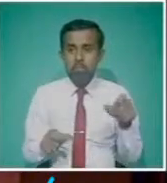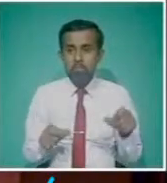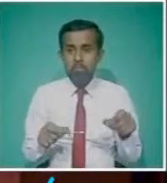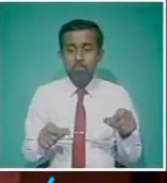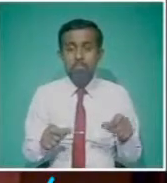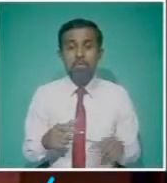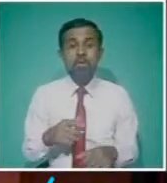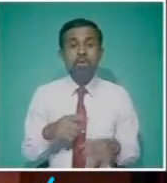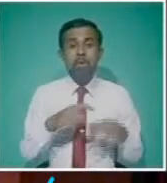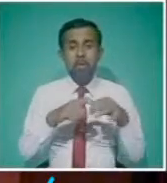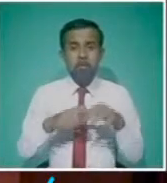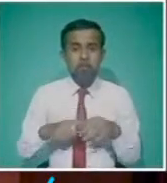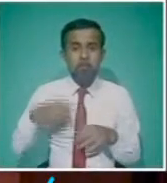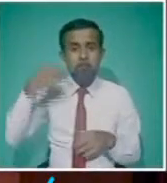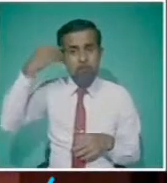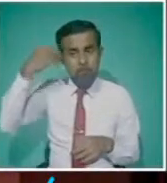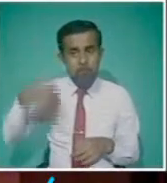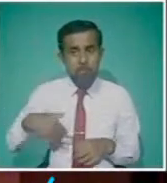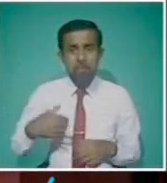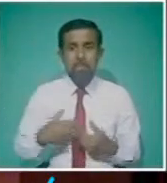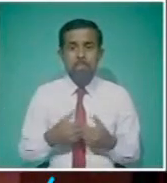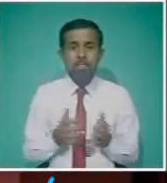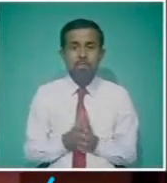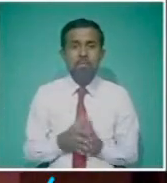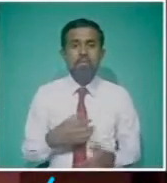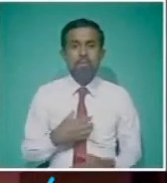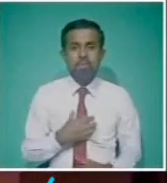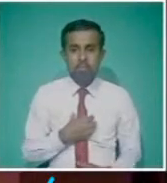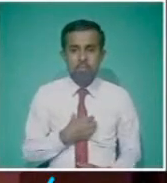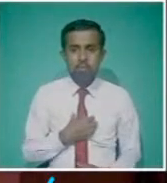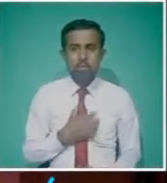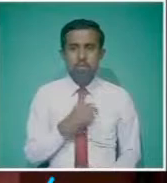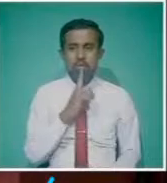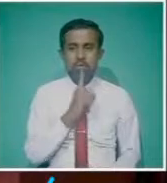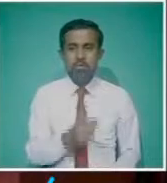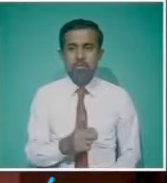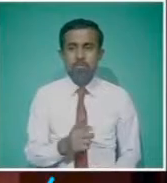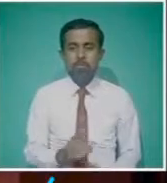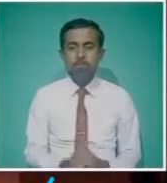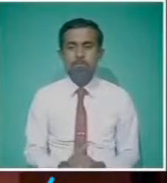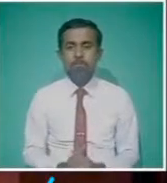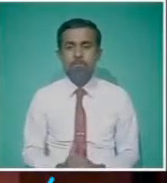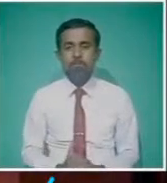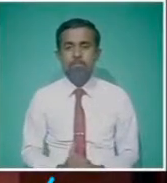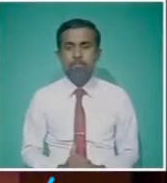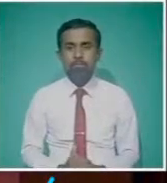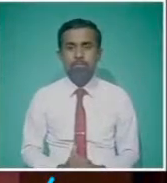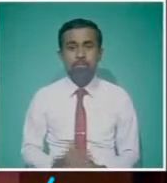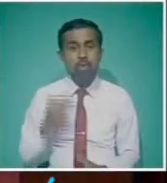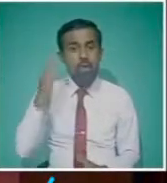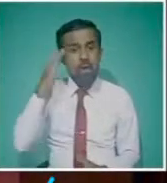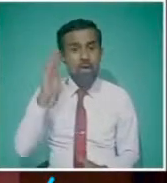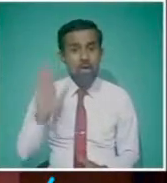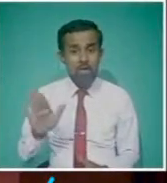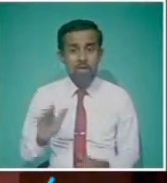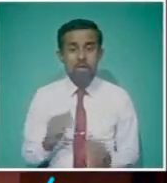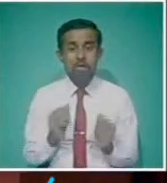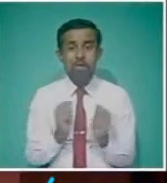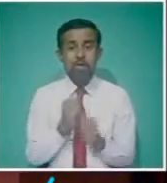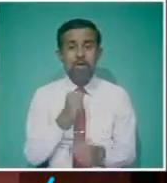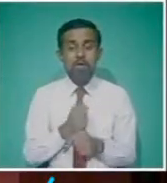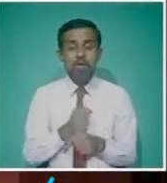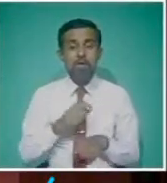itself is a testament and a tribute to her reign and to